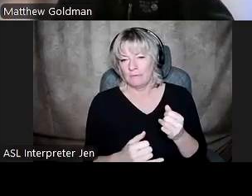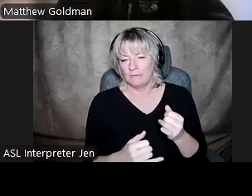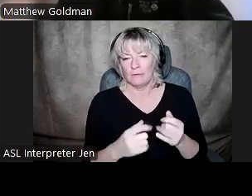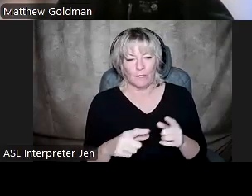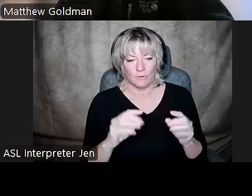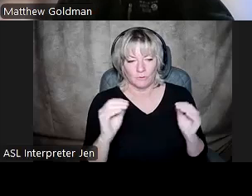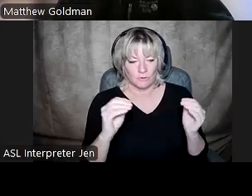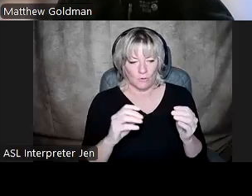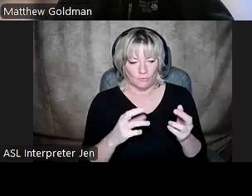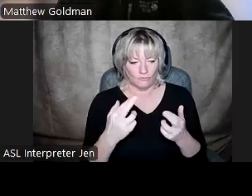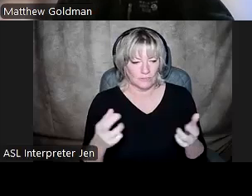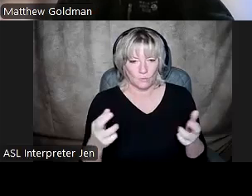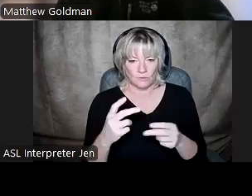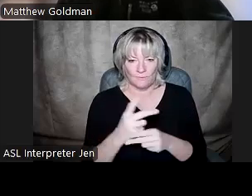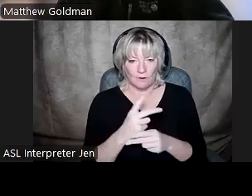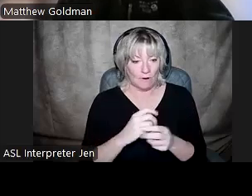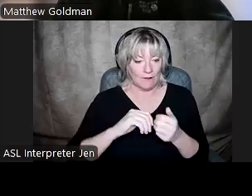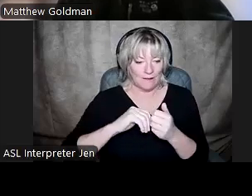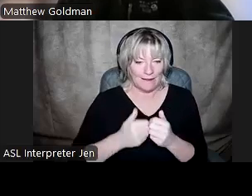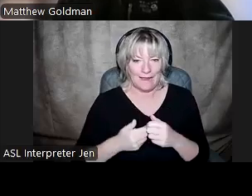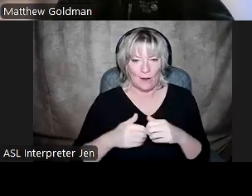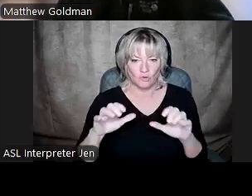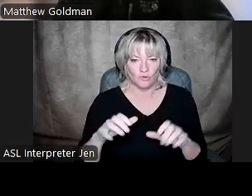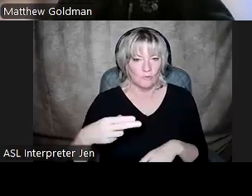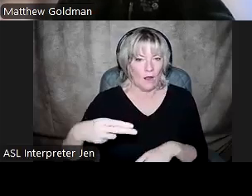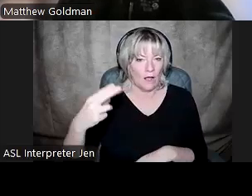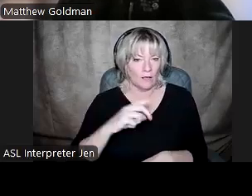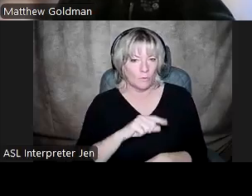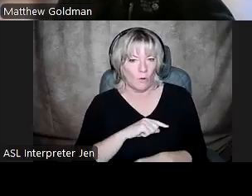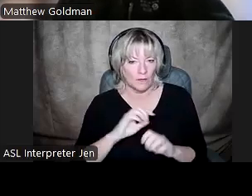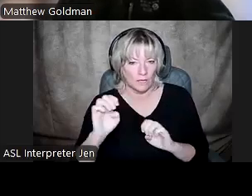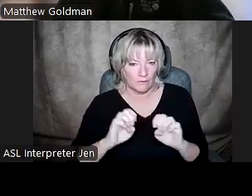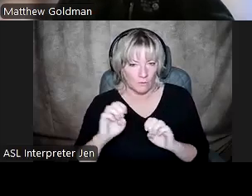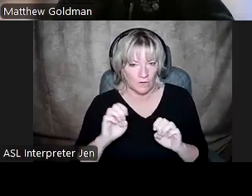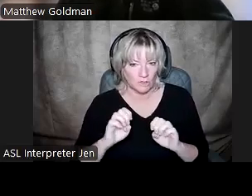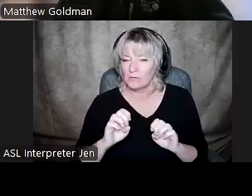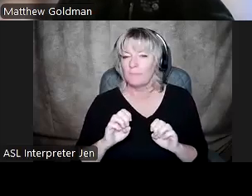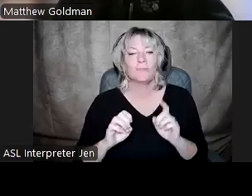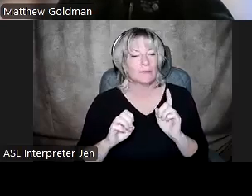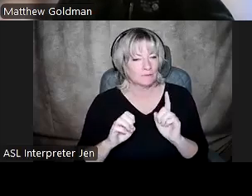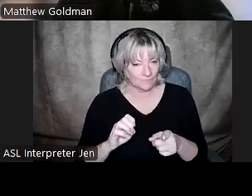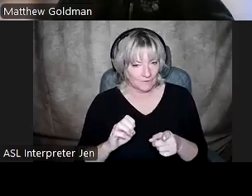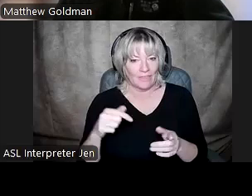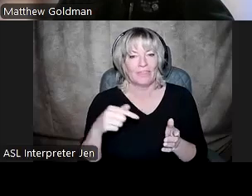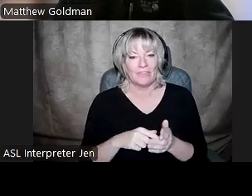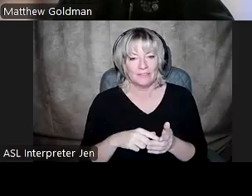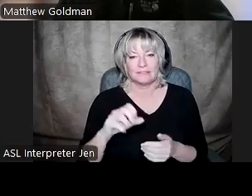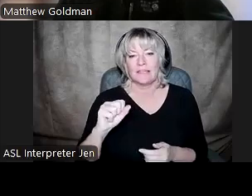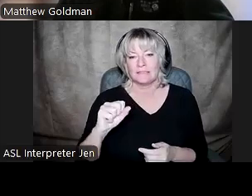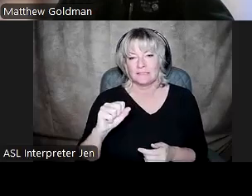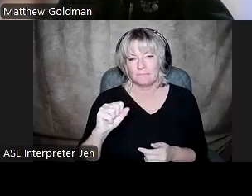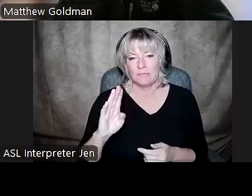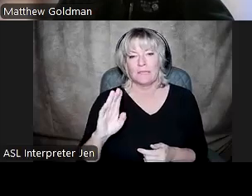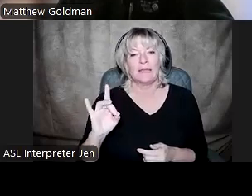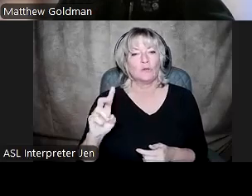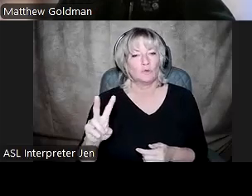actual resources to figure out how to do a high quality evaluation. That was not the case with this SB 82 project in